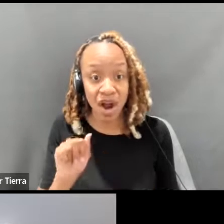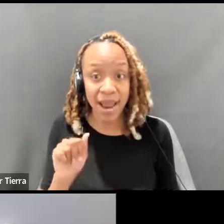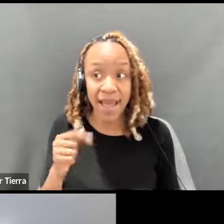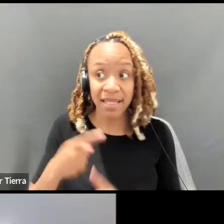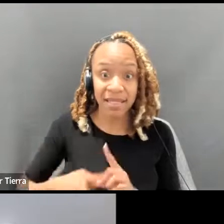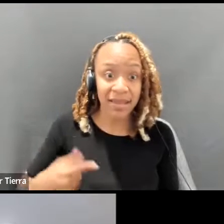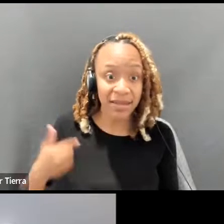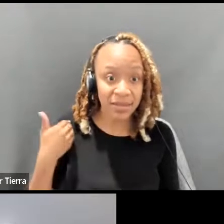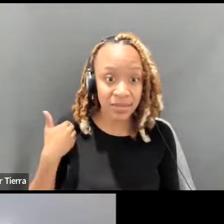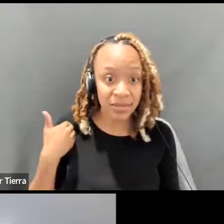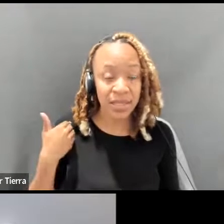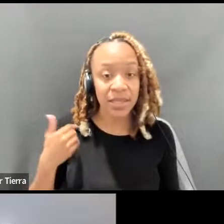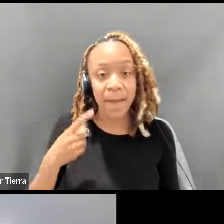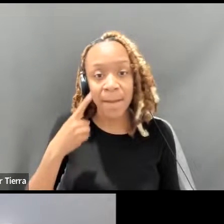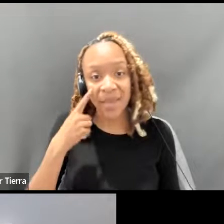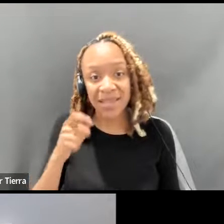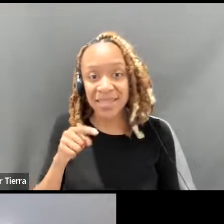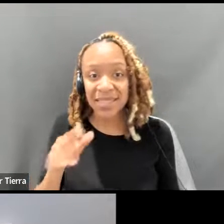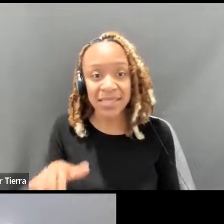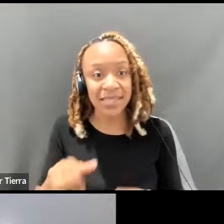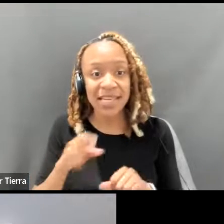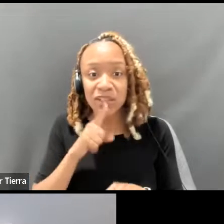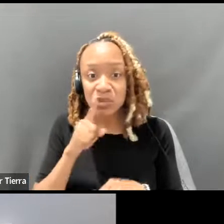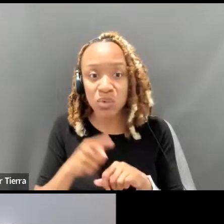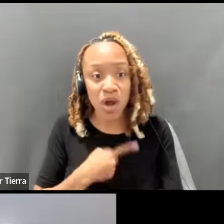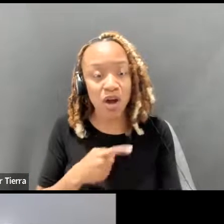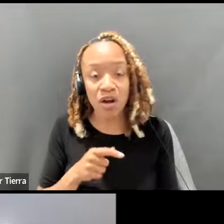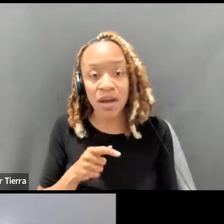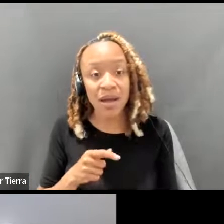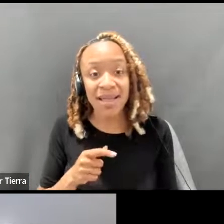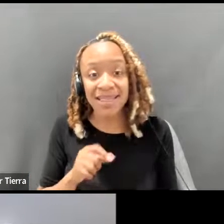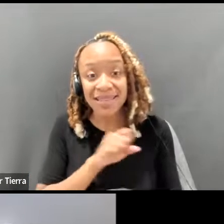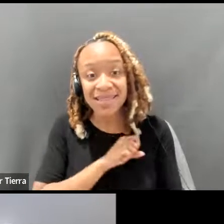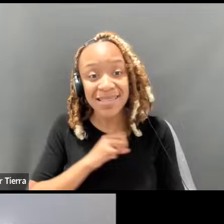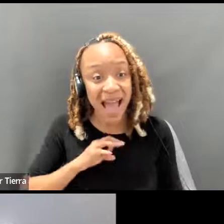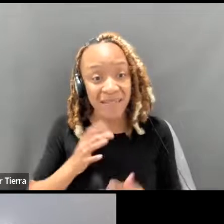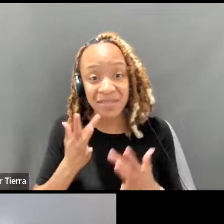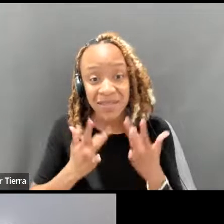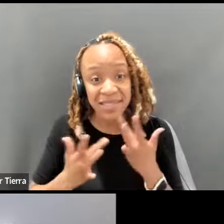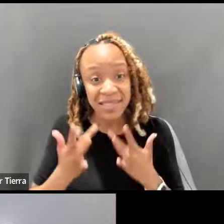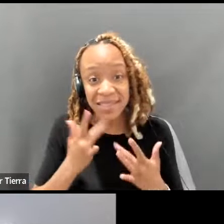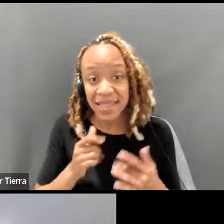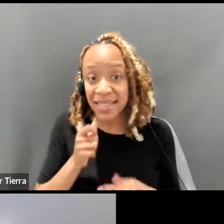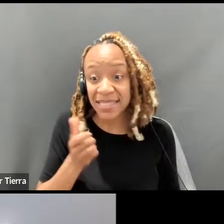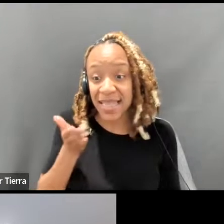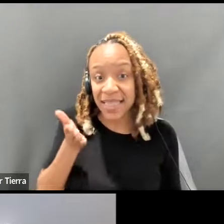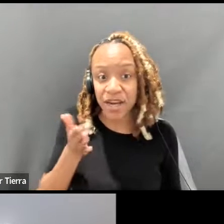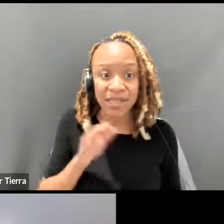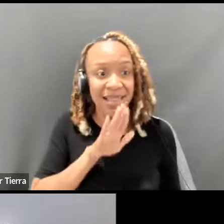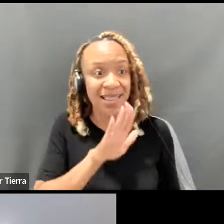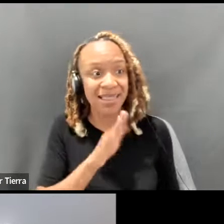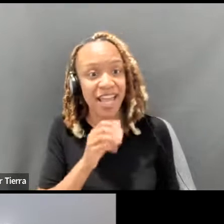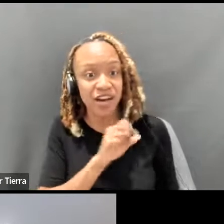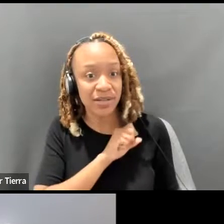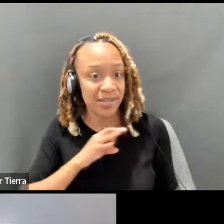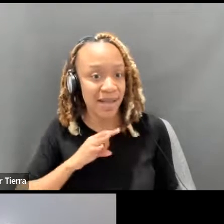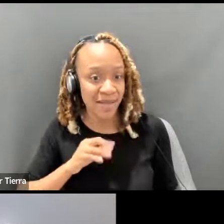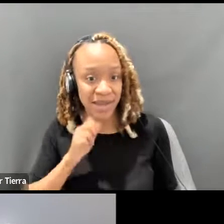too long because they don't have enough staff. Right. That's officially their staff and not